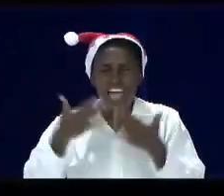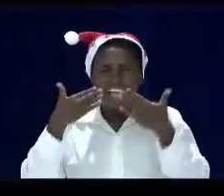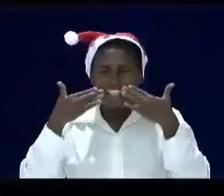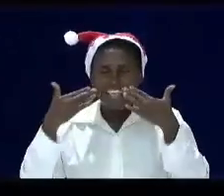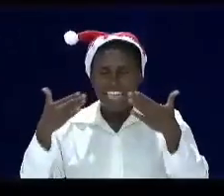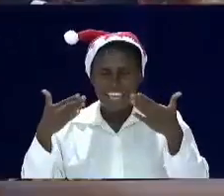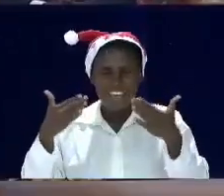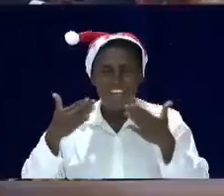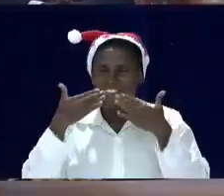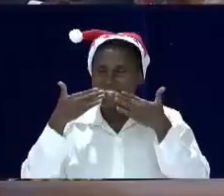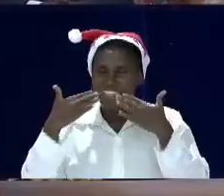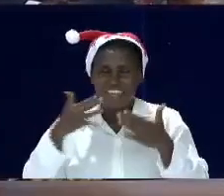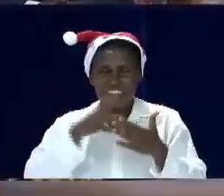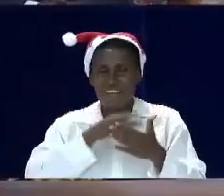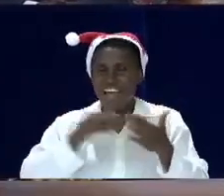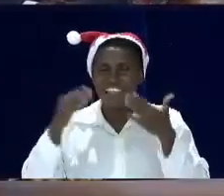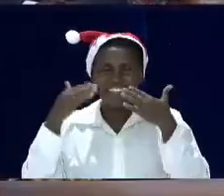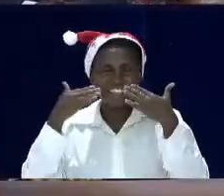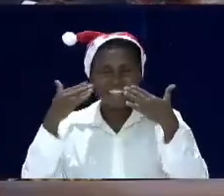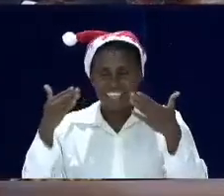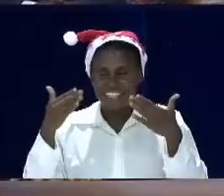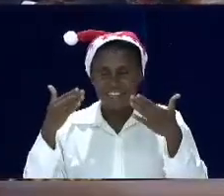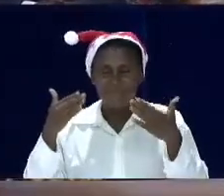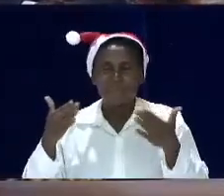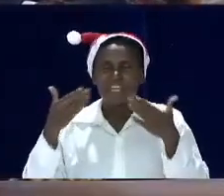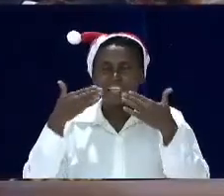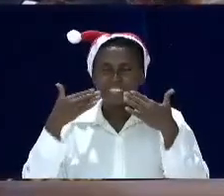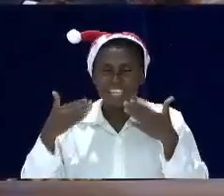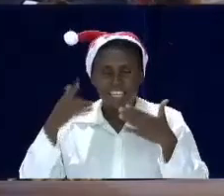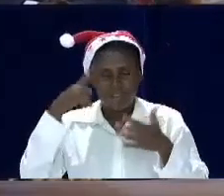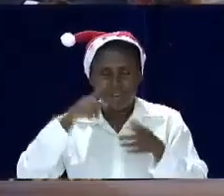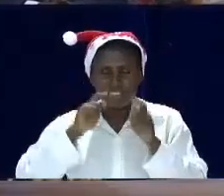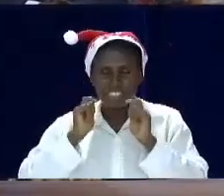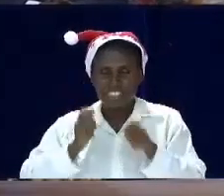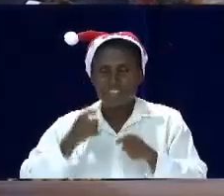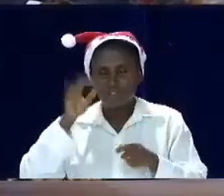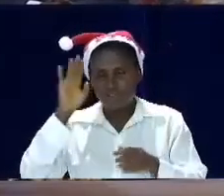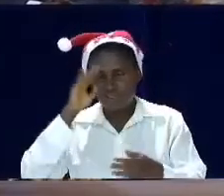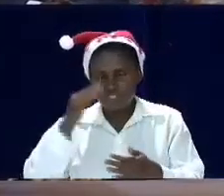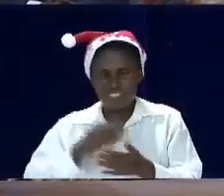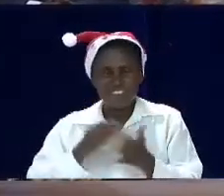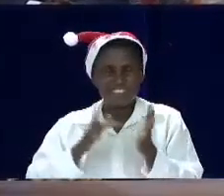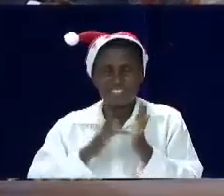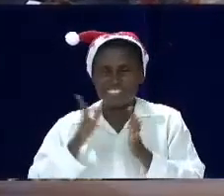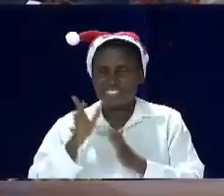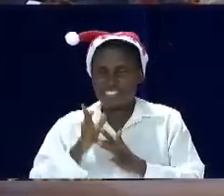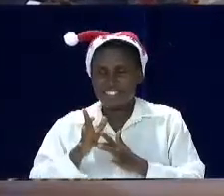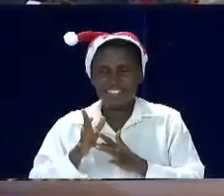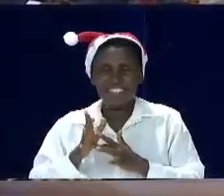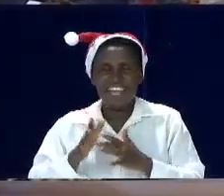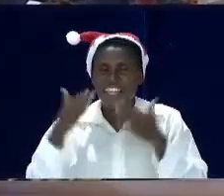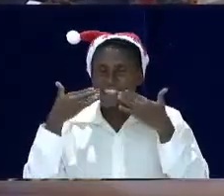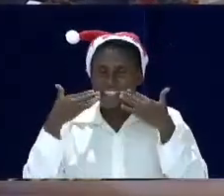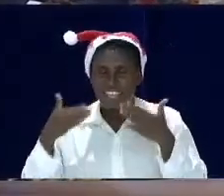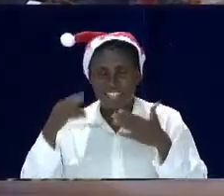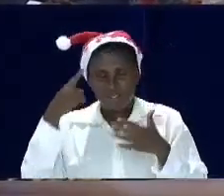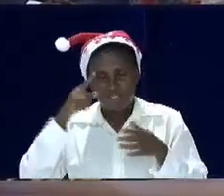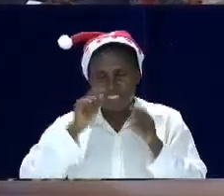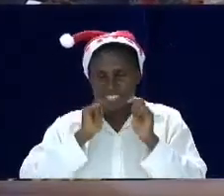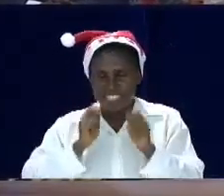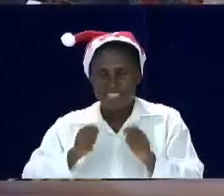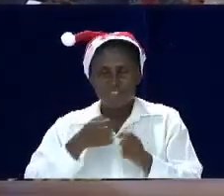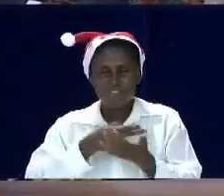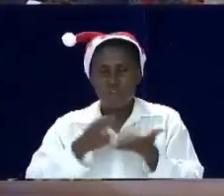Thank you, and thank you. Thank you for the gift of your son, Jesus. Thank you for the gift of the